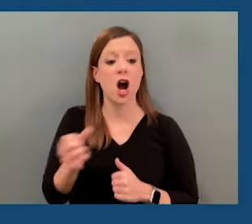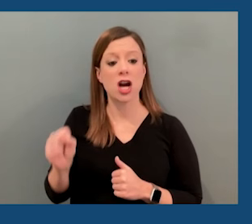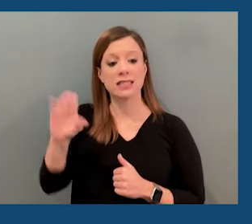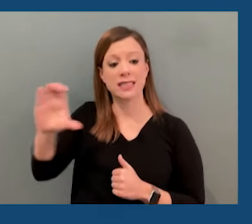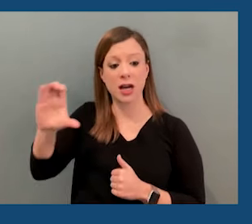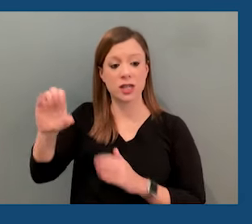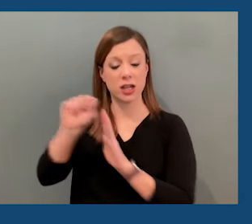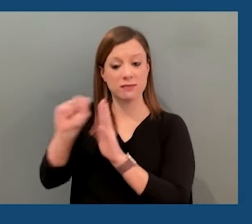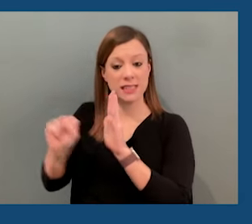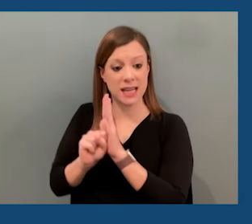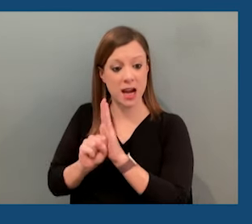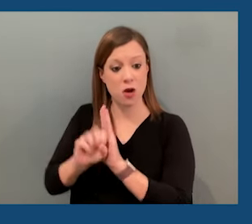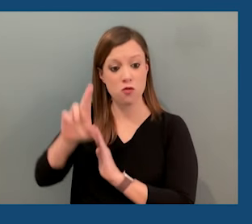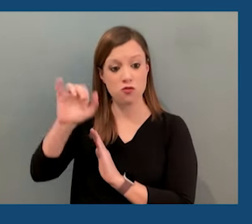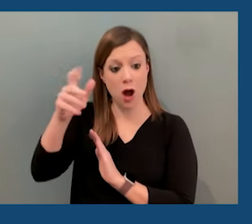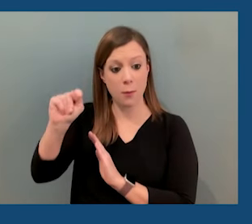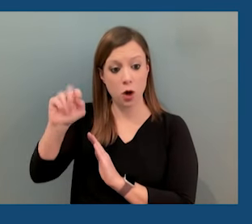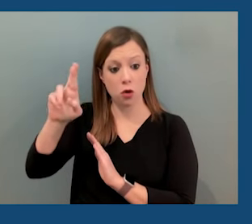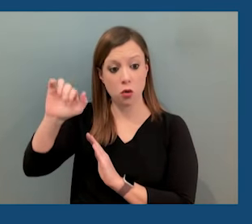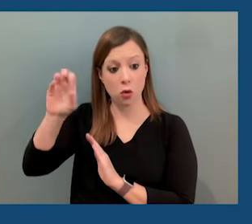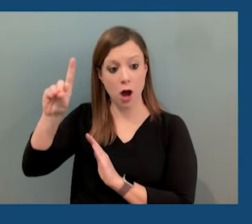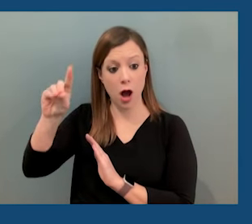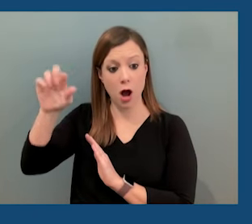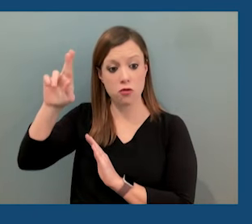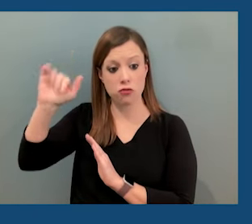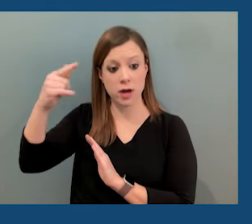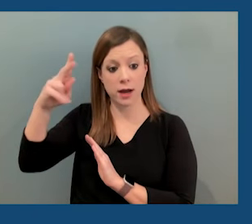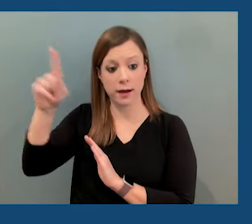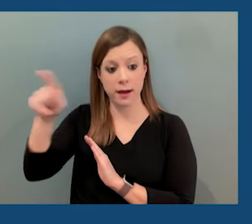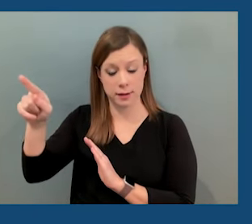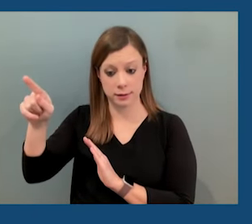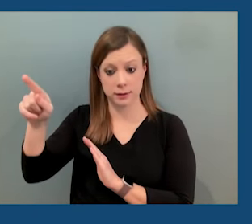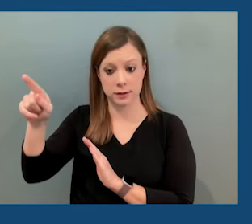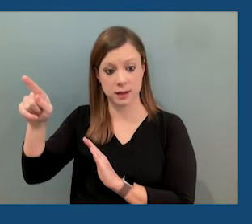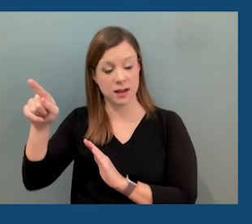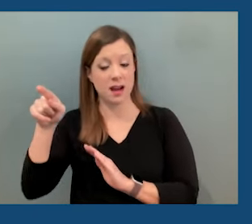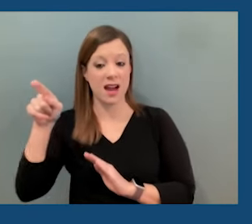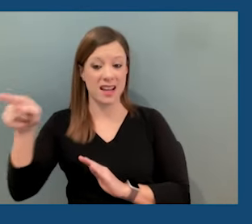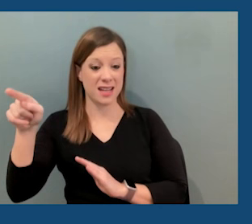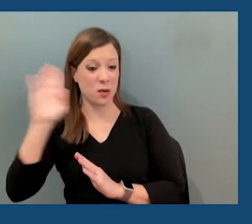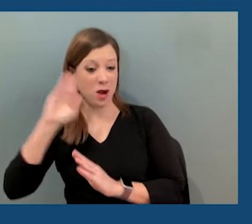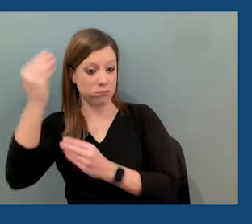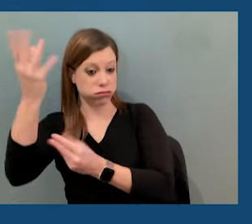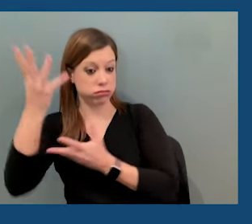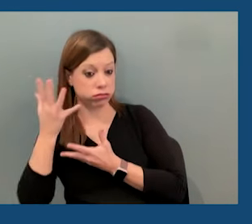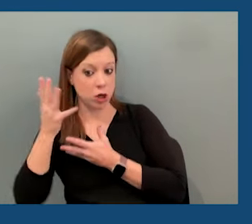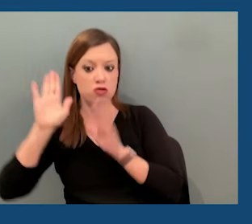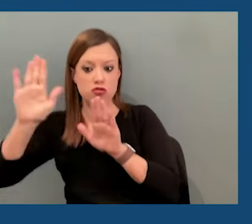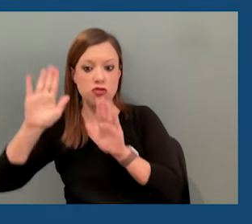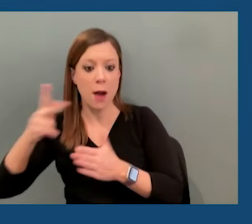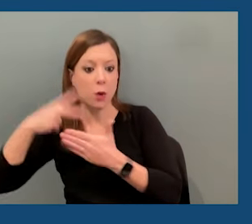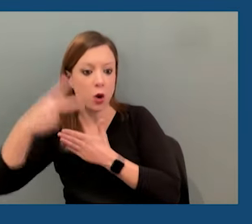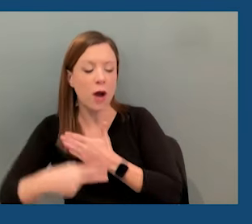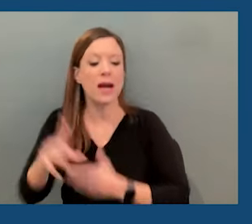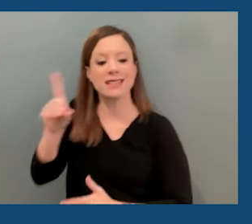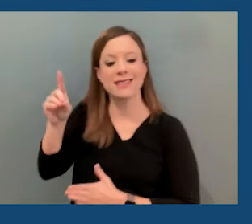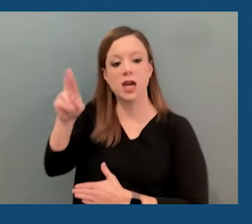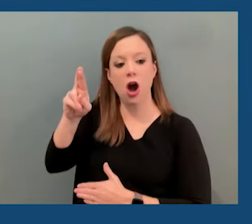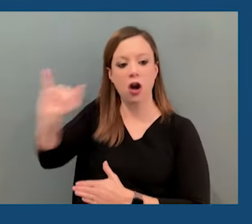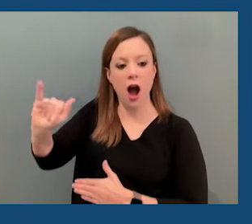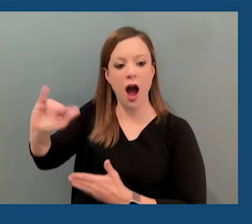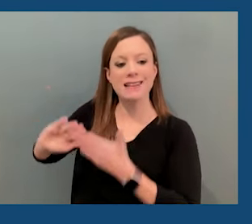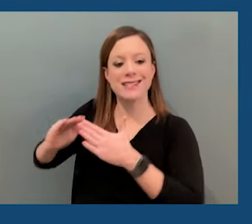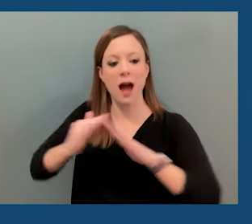is going to hear from him in a couple minutes about an incredible program that I love and near and dear to my heart is the DRI program, Downtown